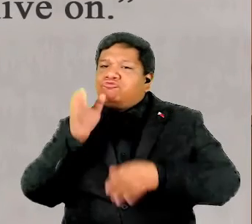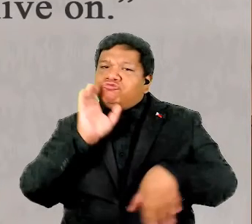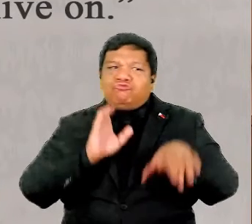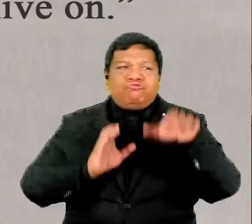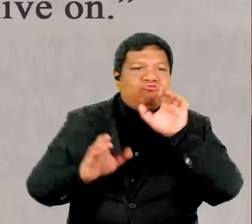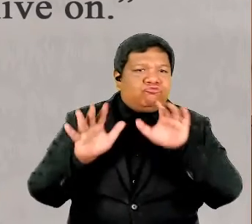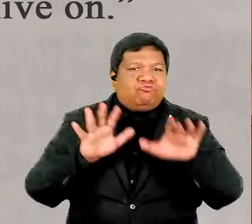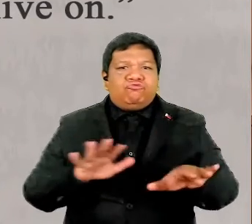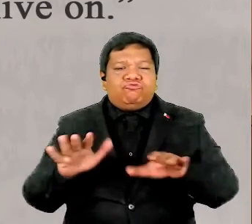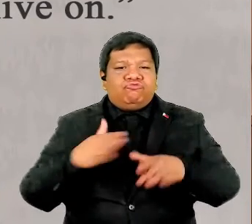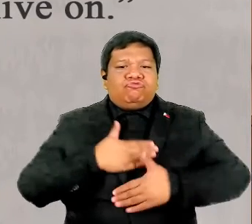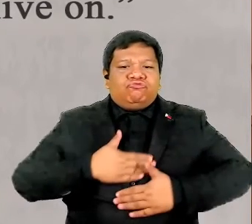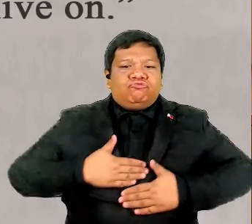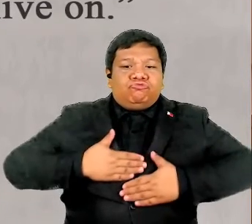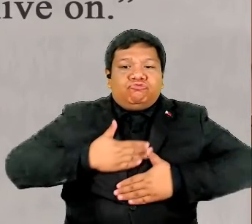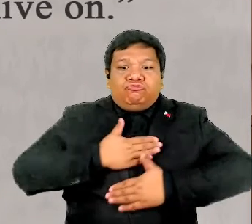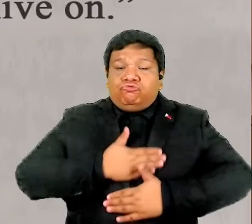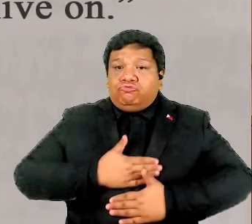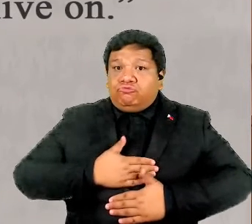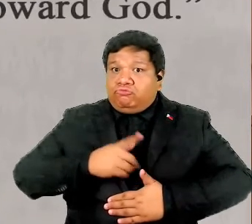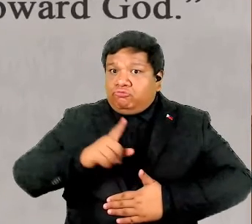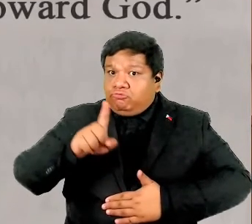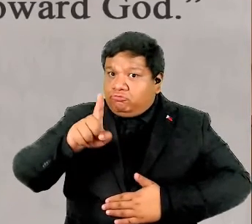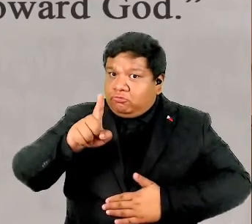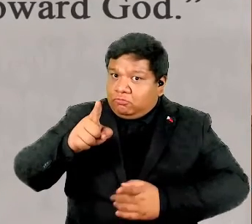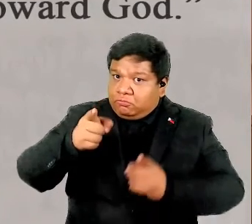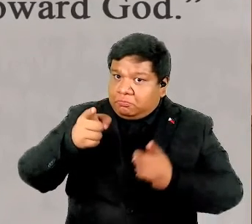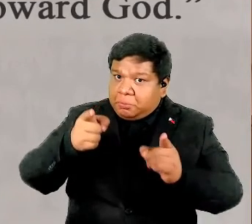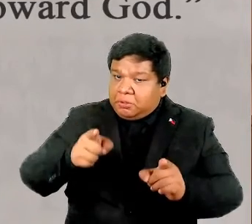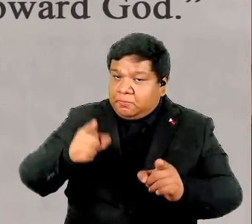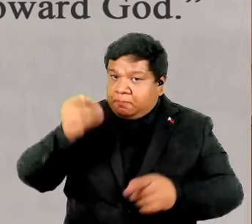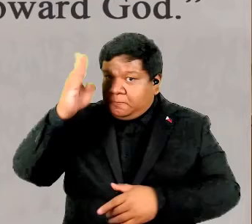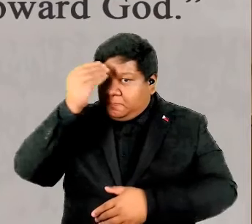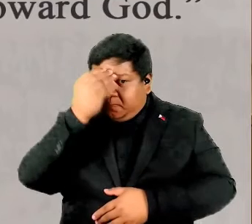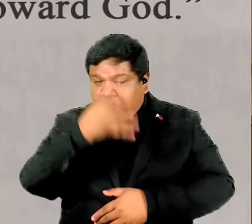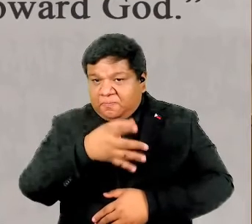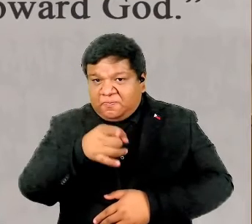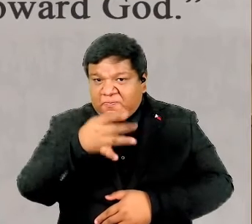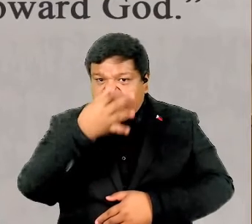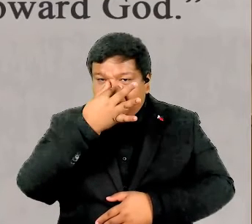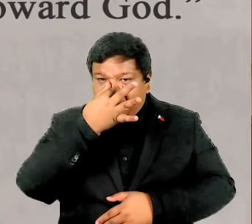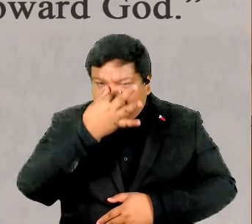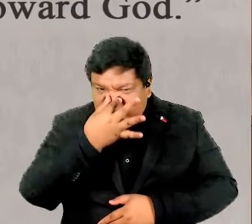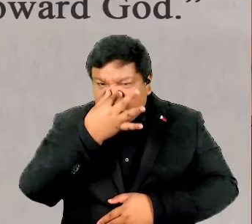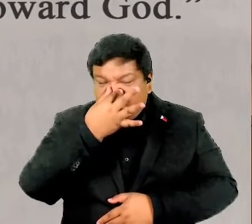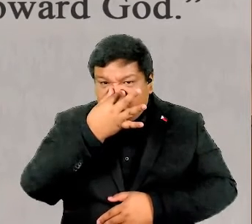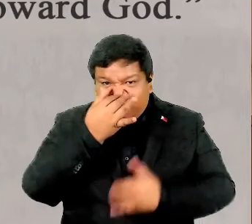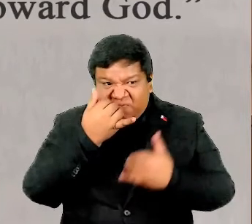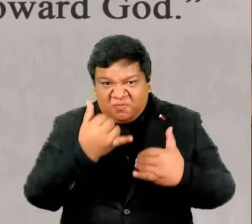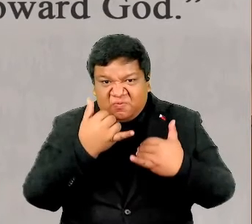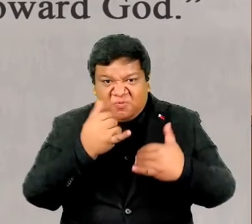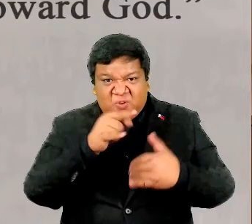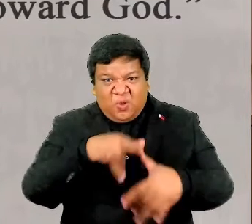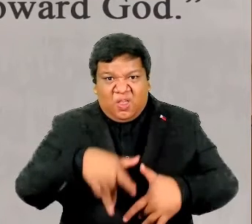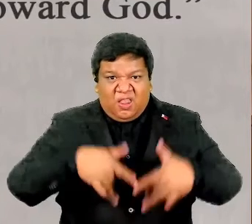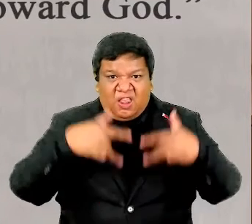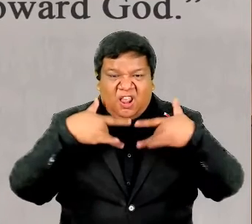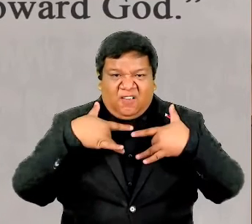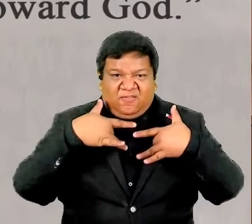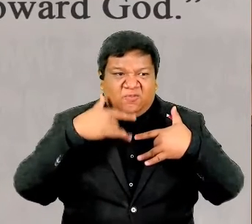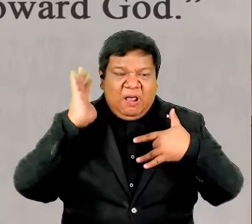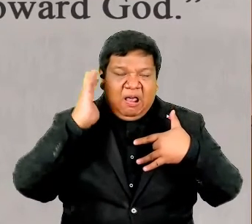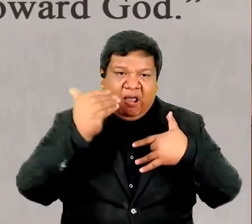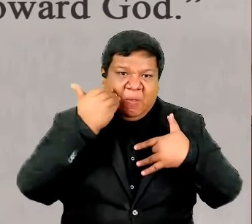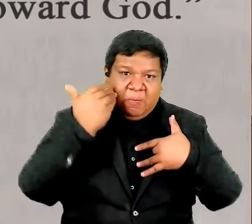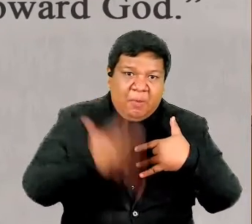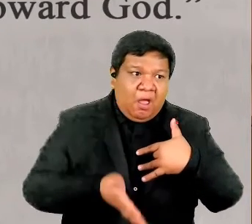drink, and be merry." But God said to him, "You fool. This very night your life will be demanded